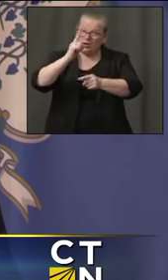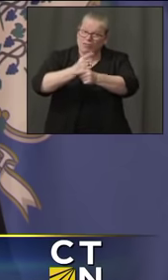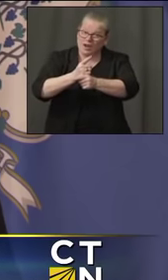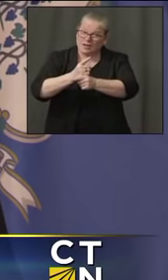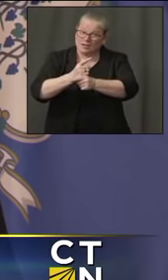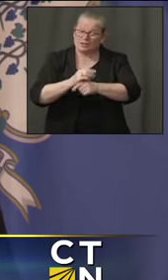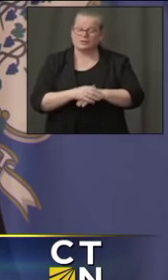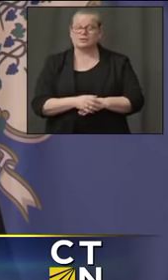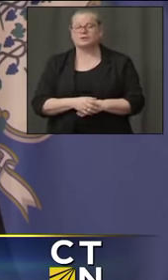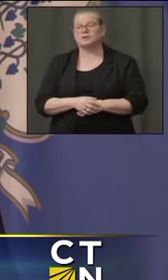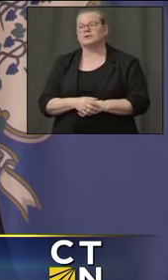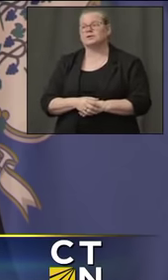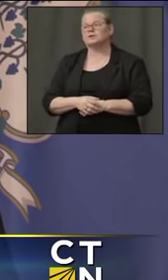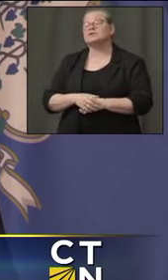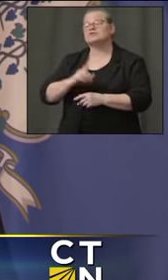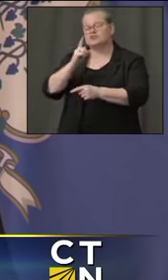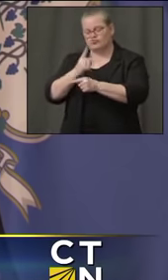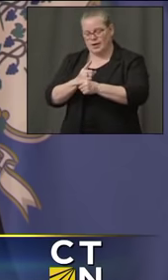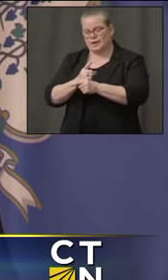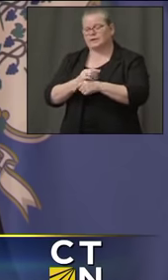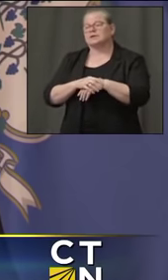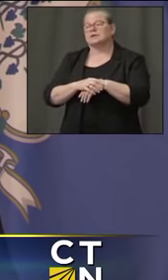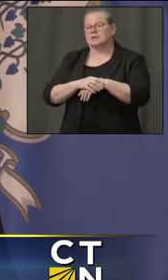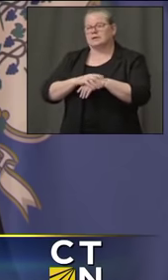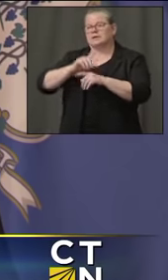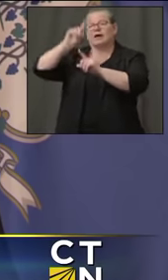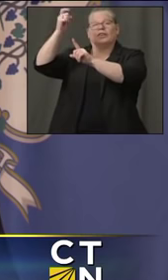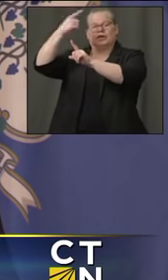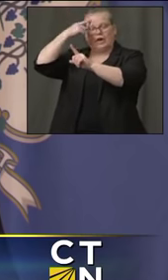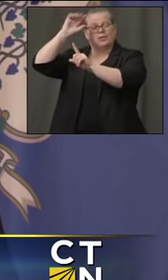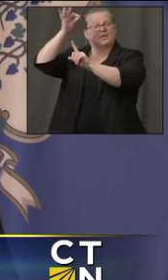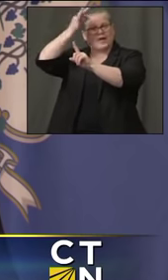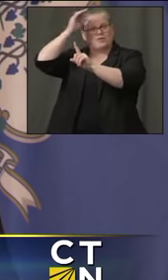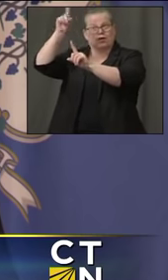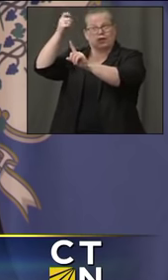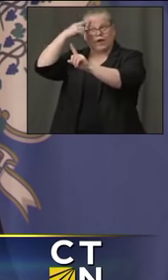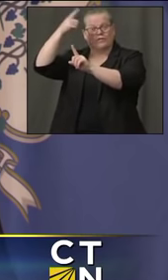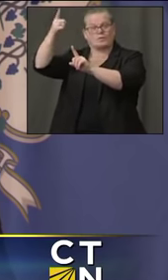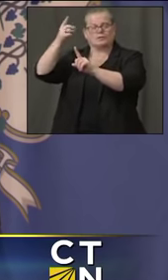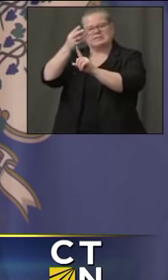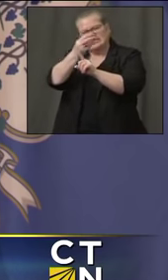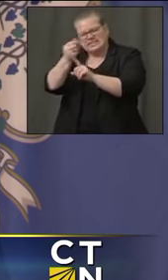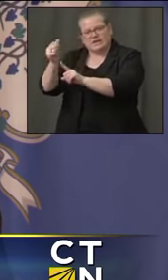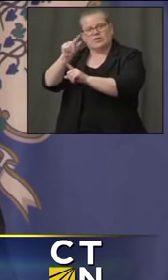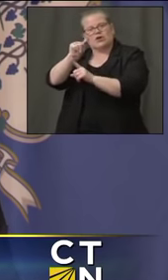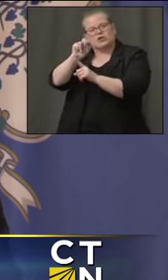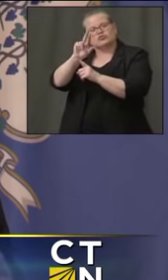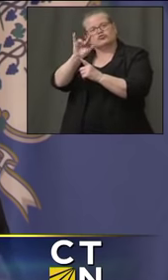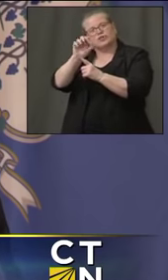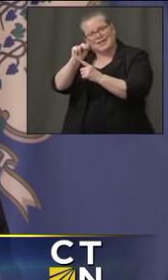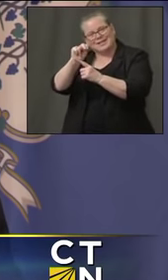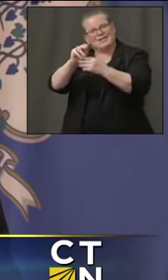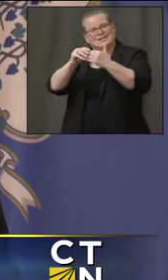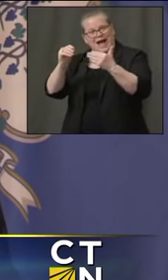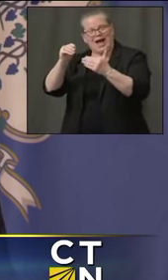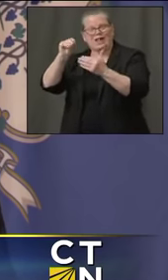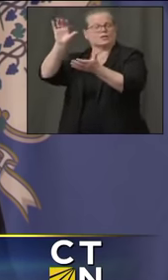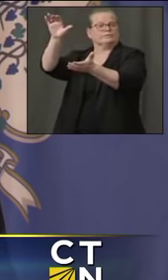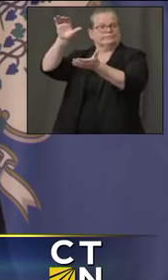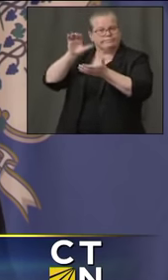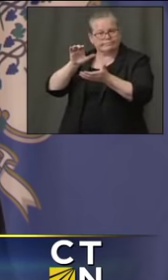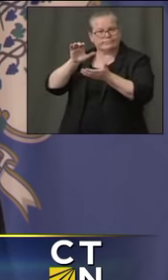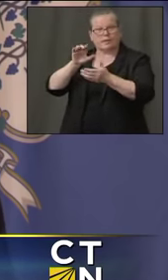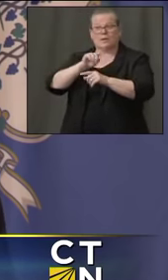billion deficit. And my priority right now is to make sure that we get through this COVID